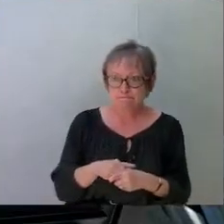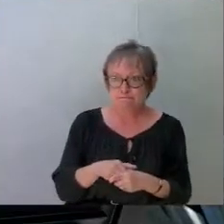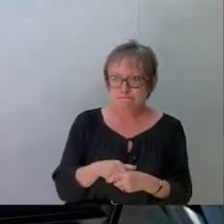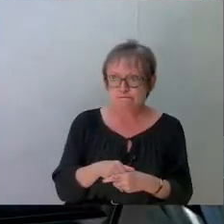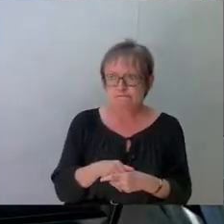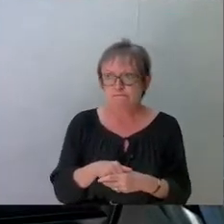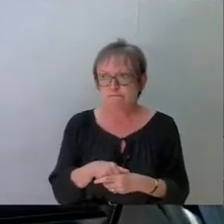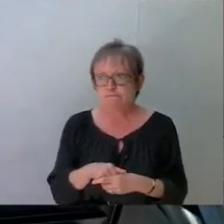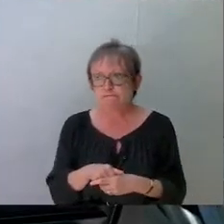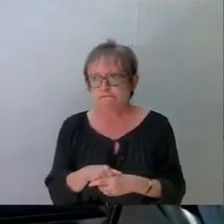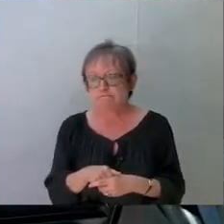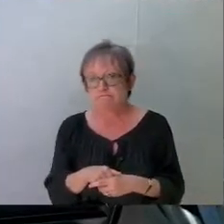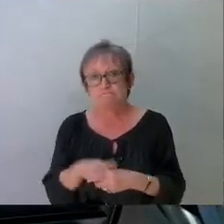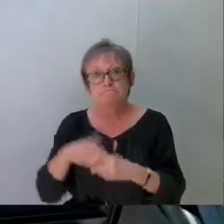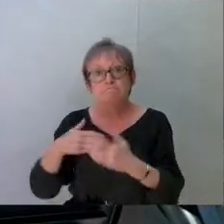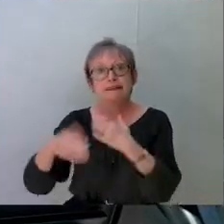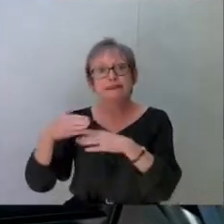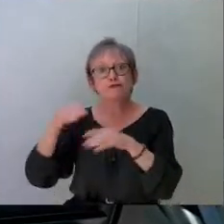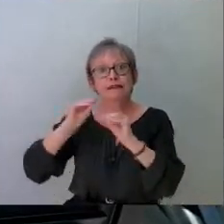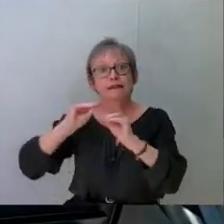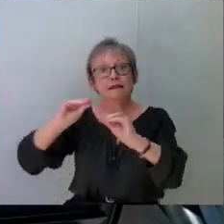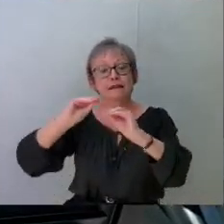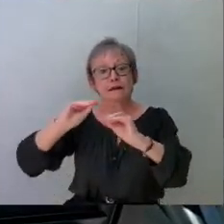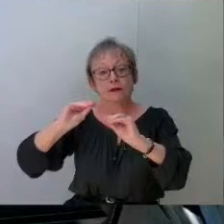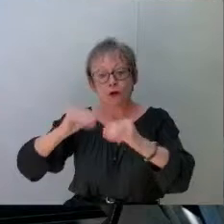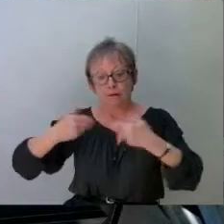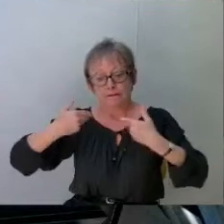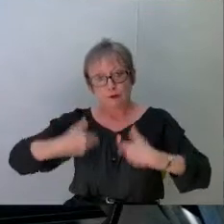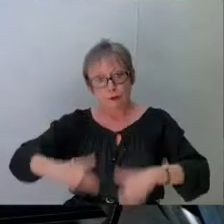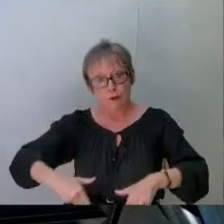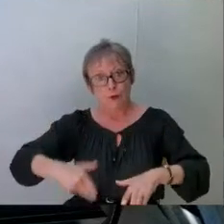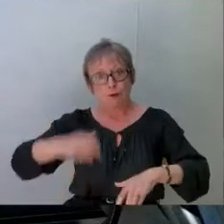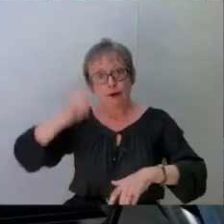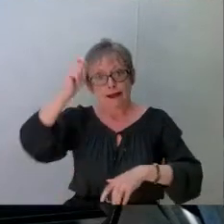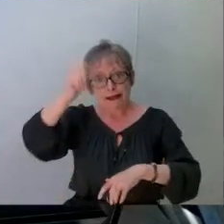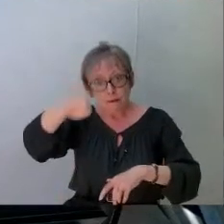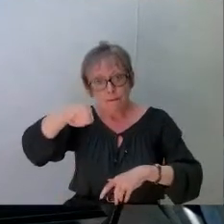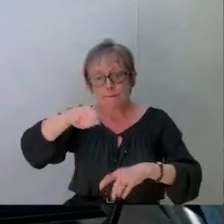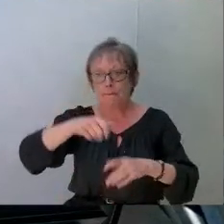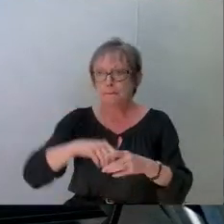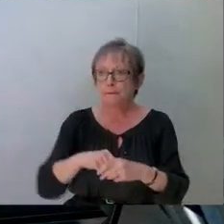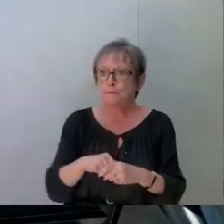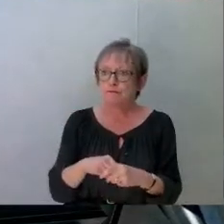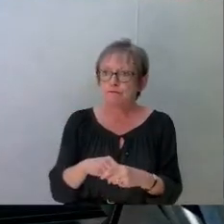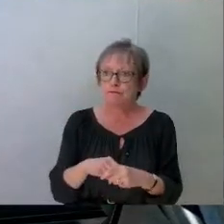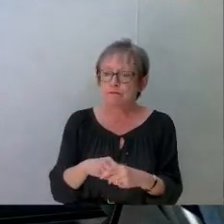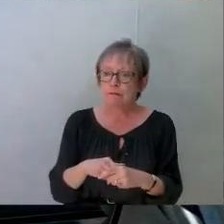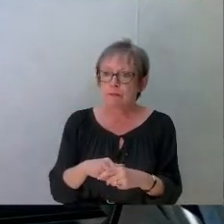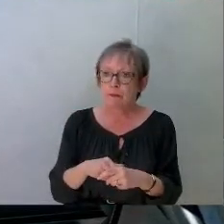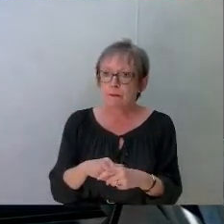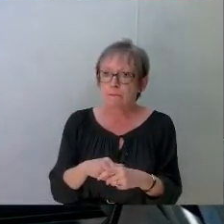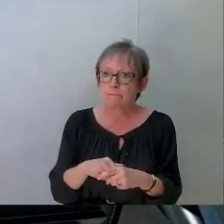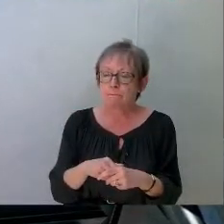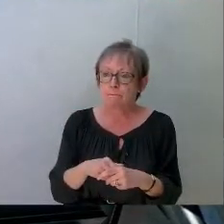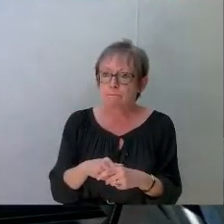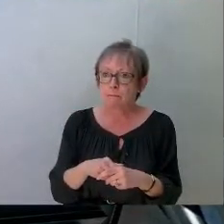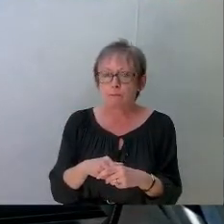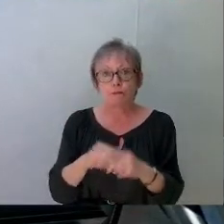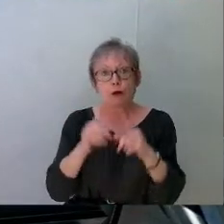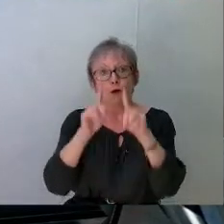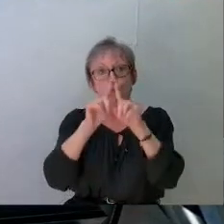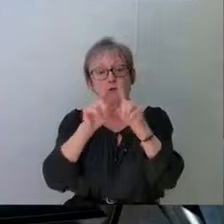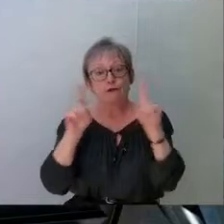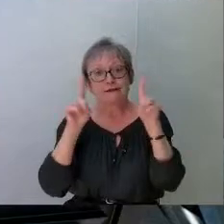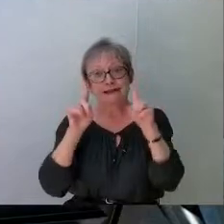So that's your history lesson on the ceremony. Let's talk a little bit about our university,